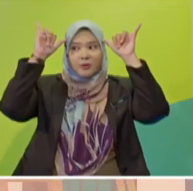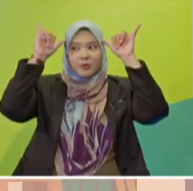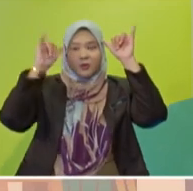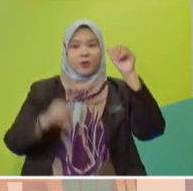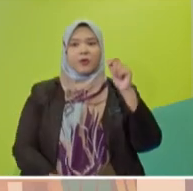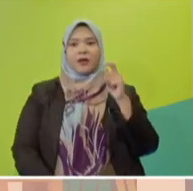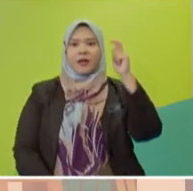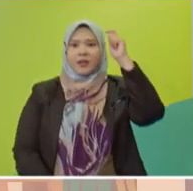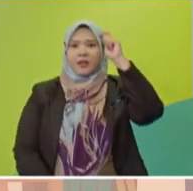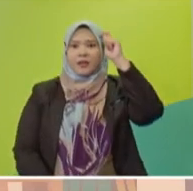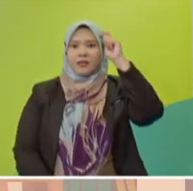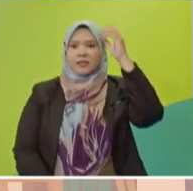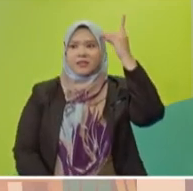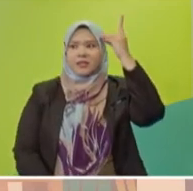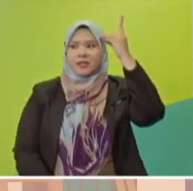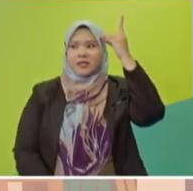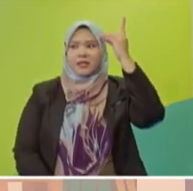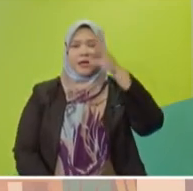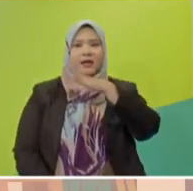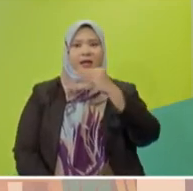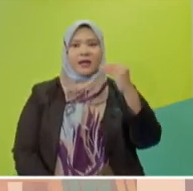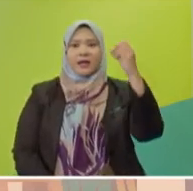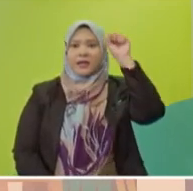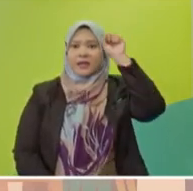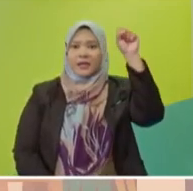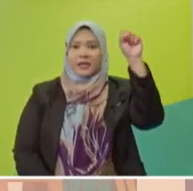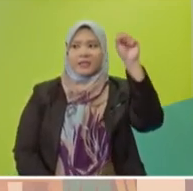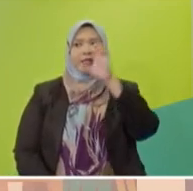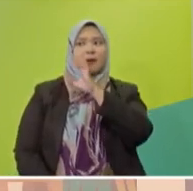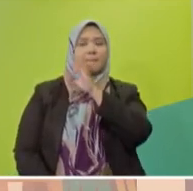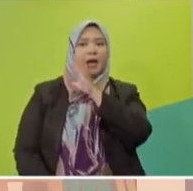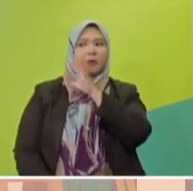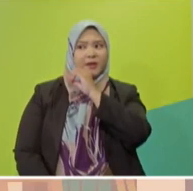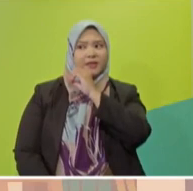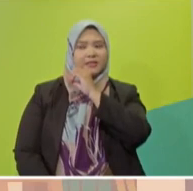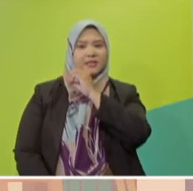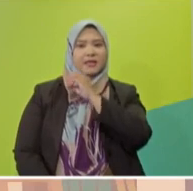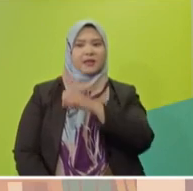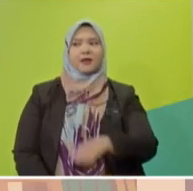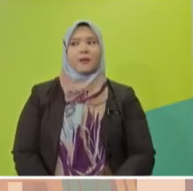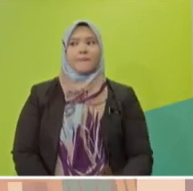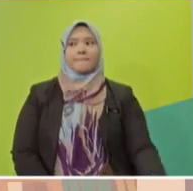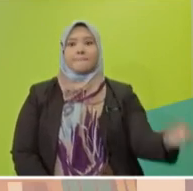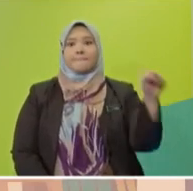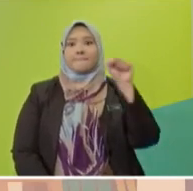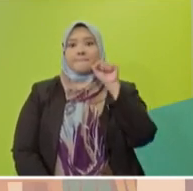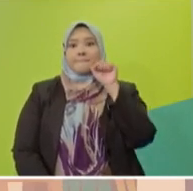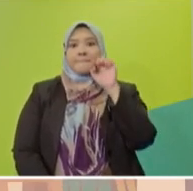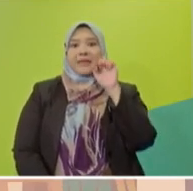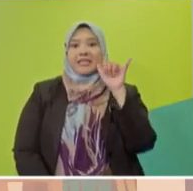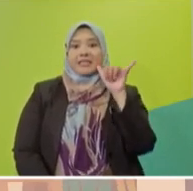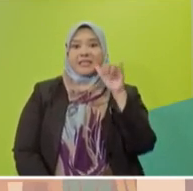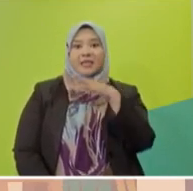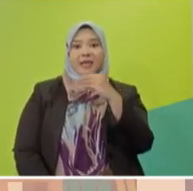Arshan, you can start now. With the action? Yes, with the action. I will help you, pet. Don't worry. Okay, ready? Pet show,